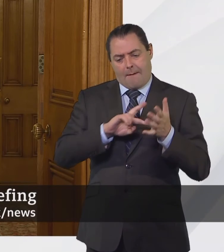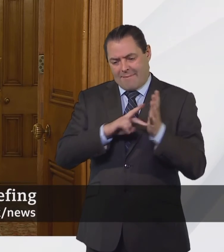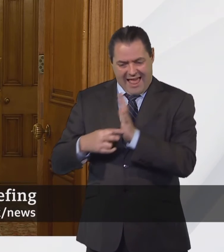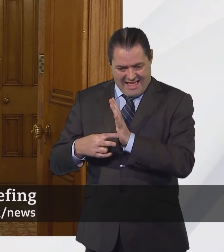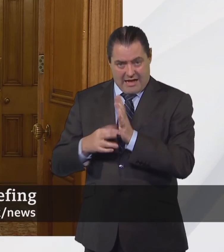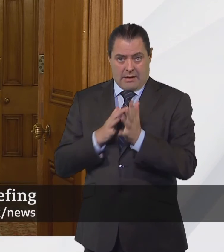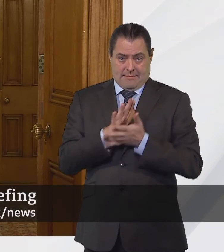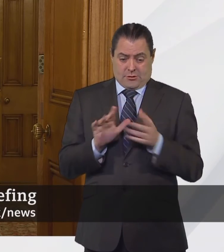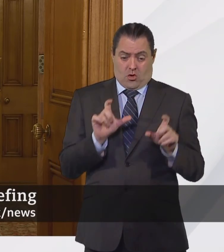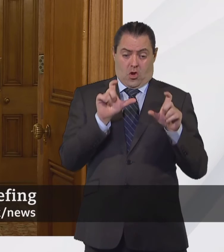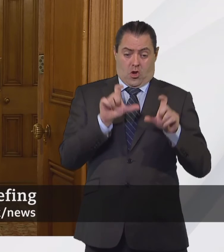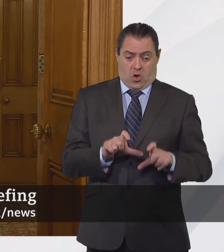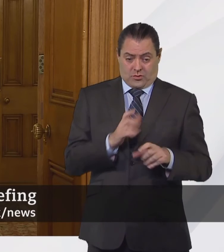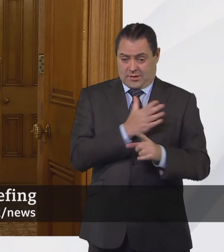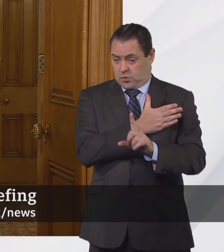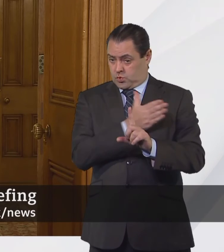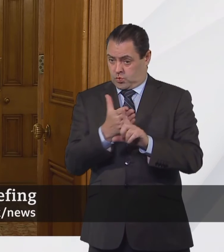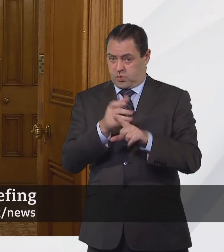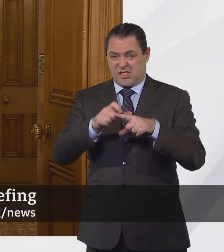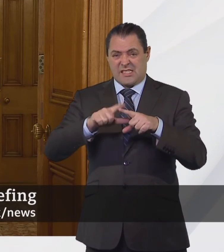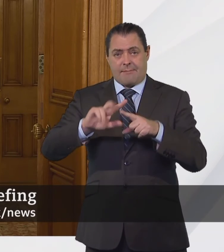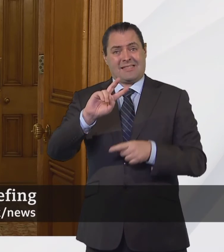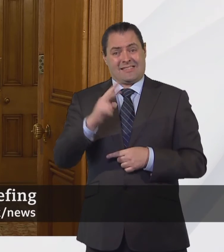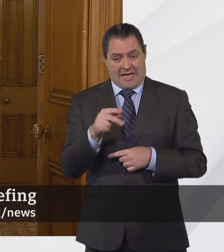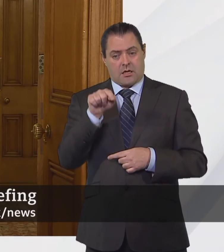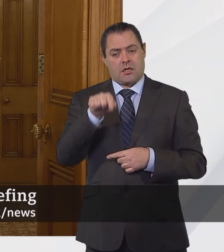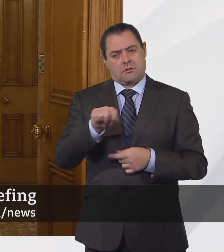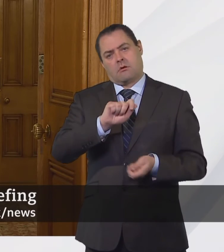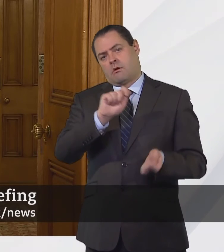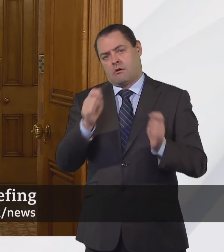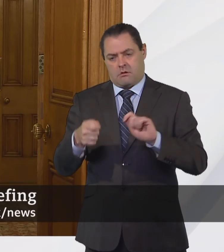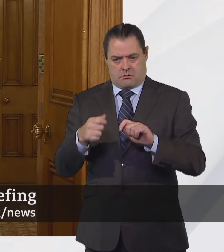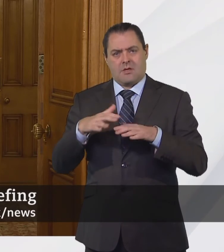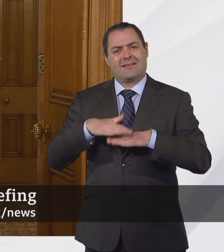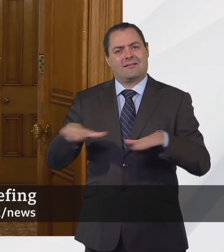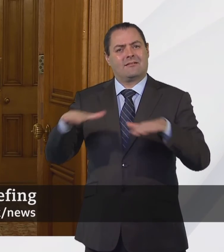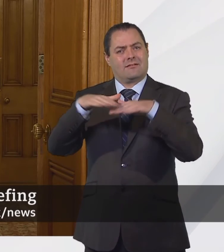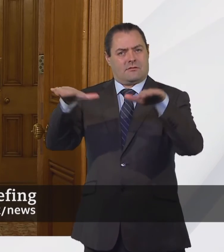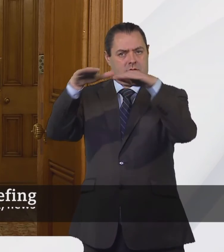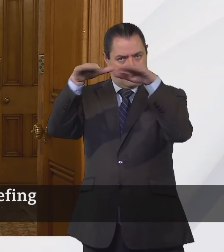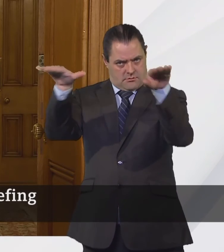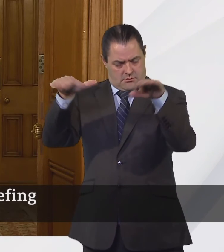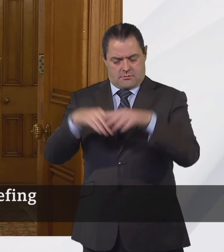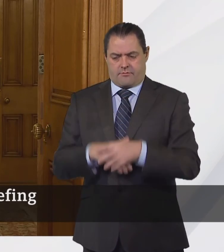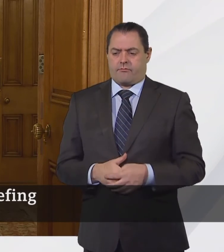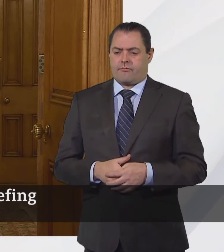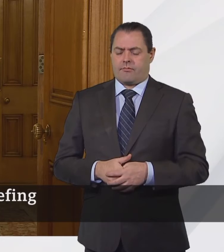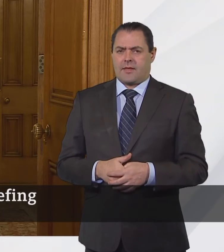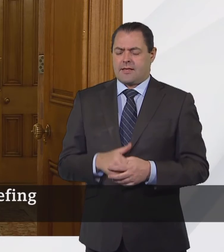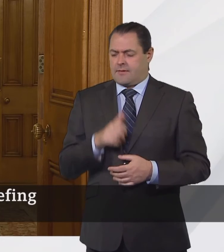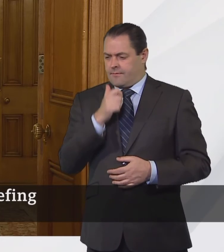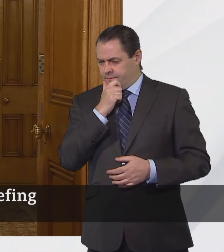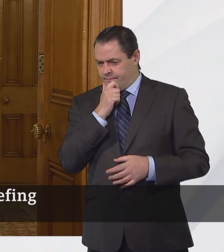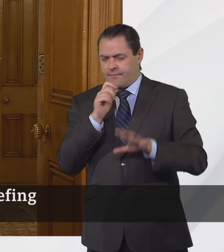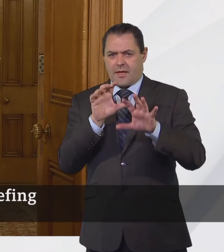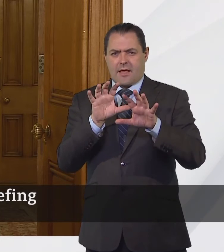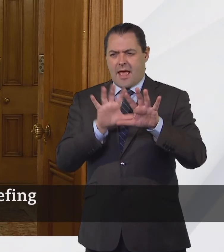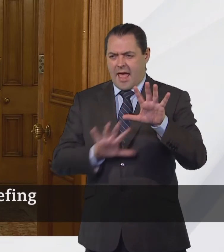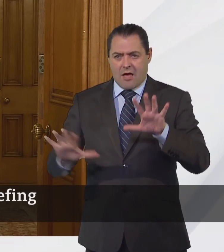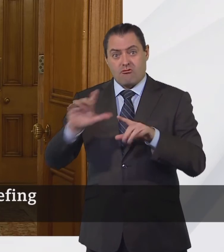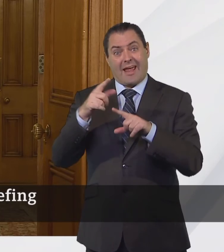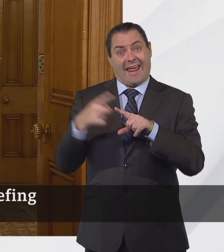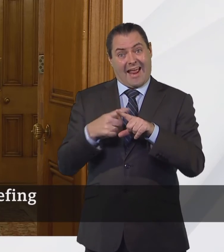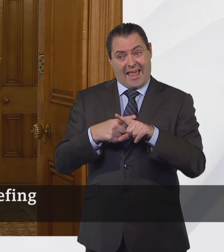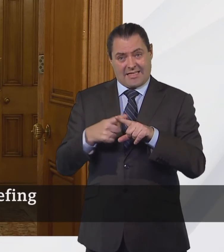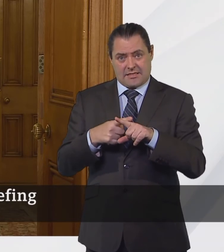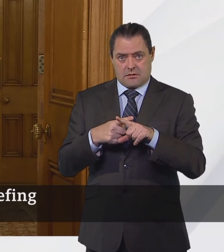of local restrictions. Our decisions on which area enters which tier are based on